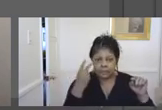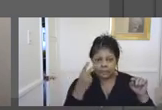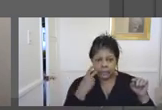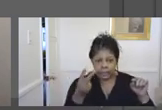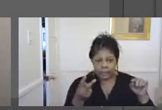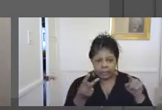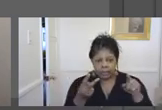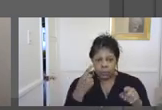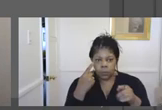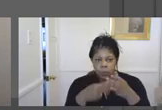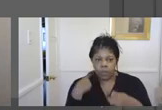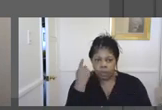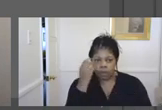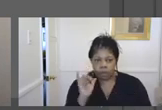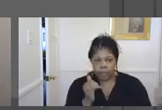what it's going to look like.